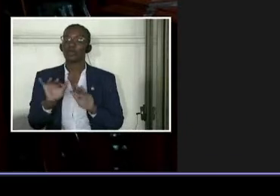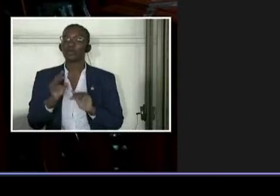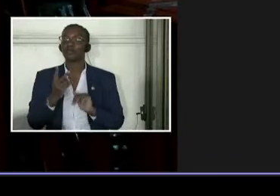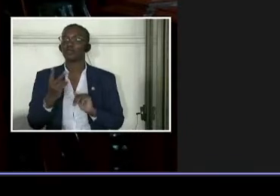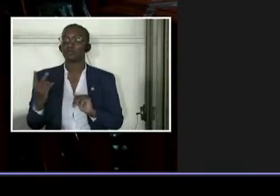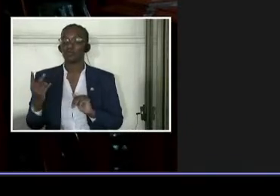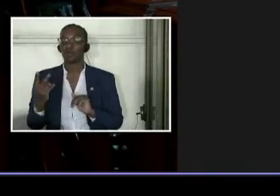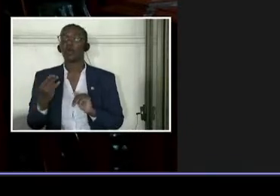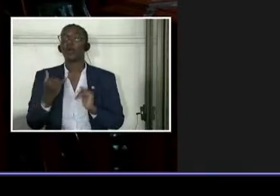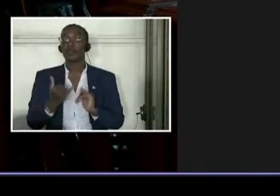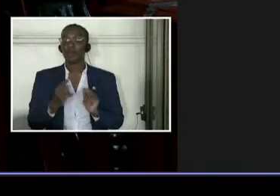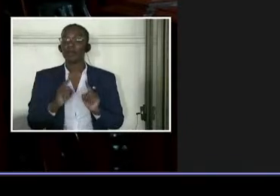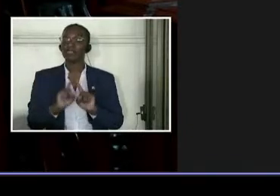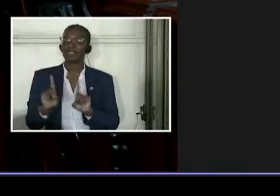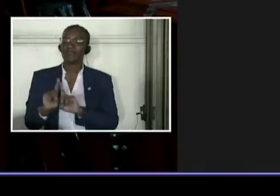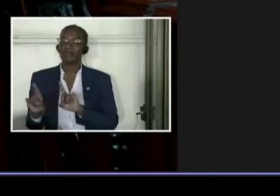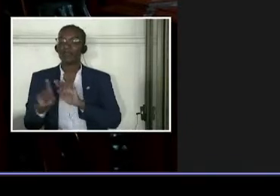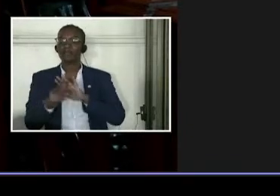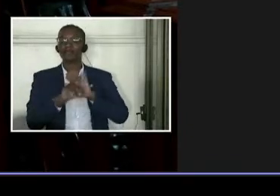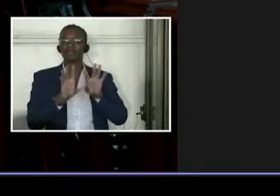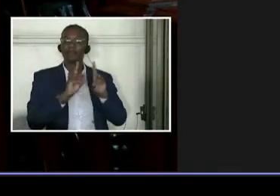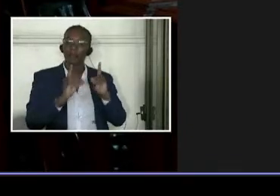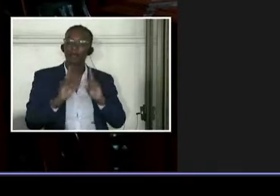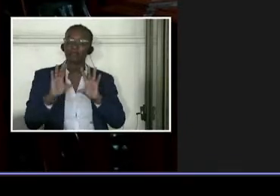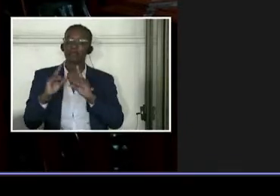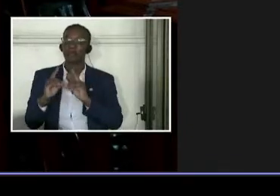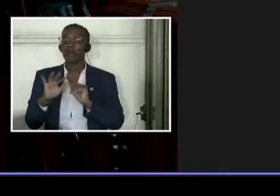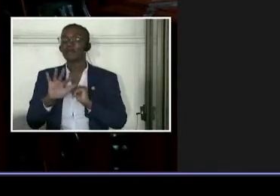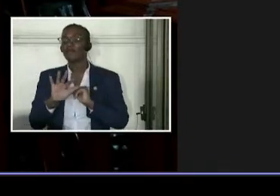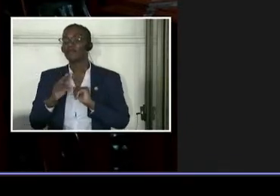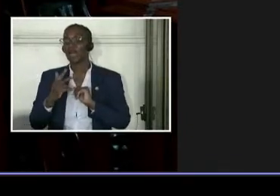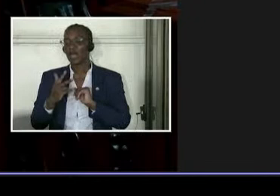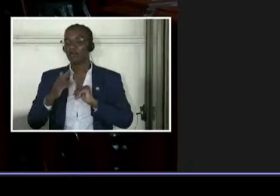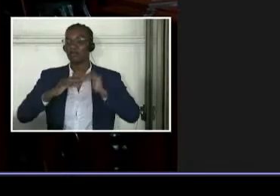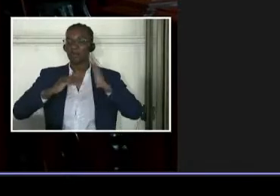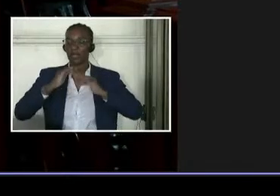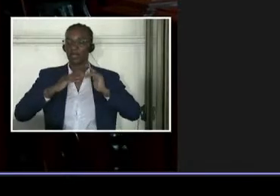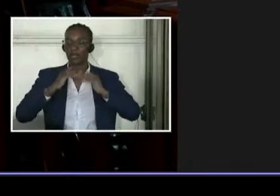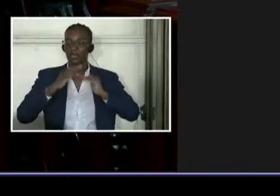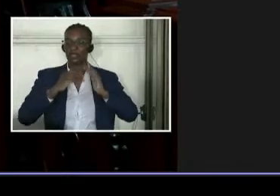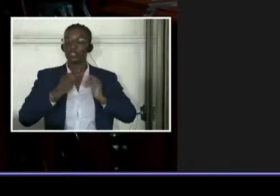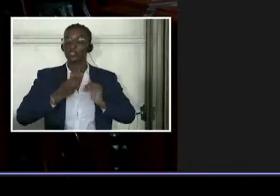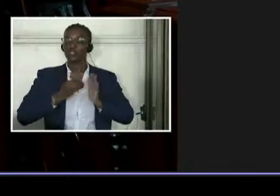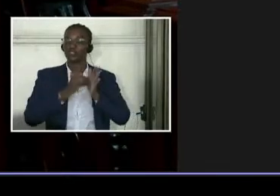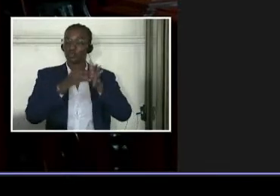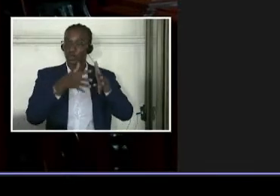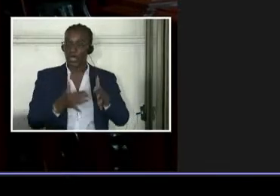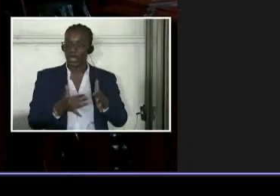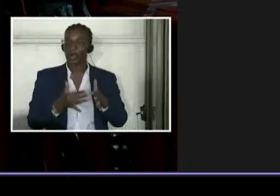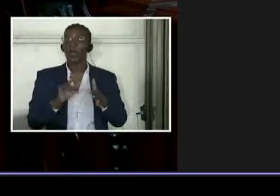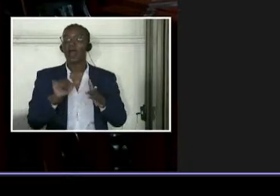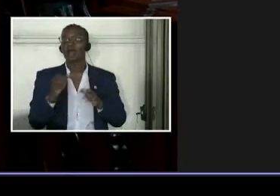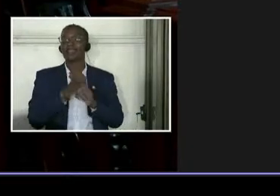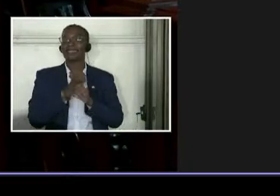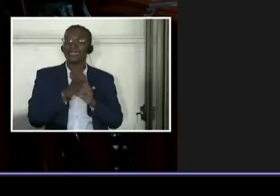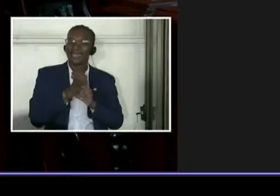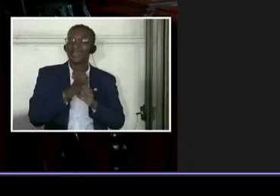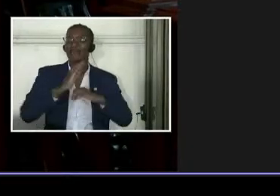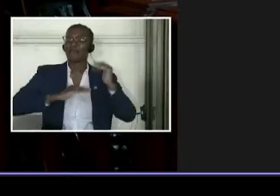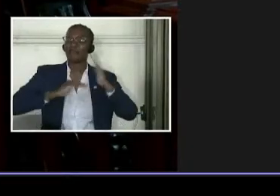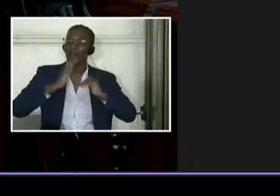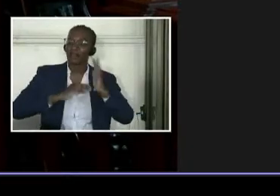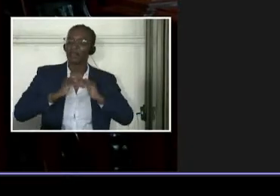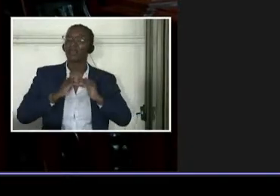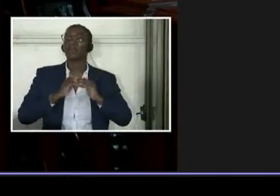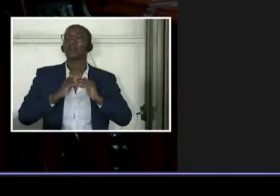2021-2022. In different fields, we are proud to announce that 58 built environment students, town planning, civil engineering, architects, construction